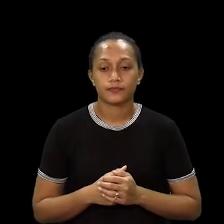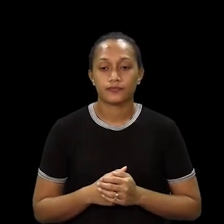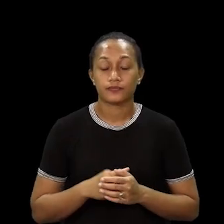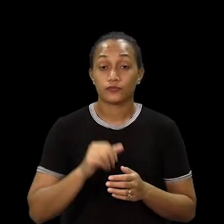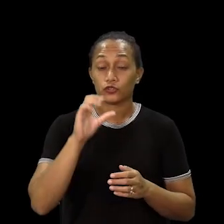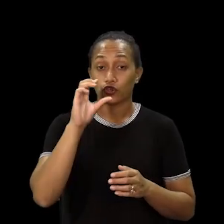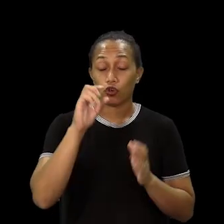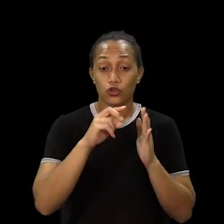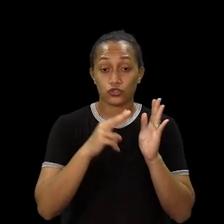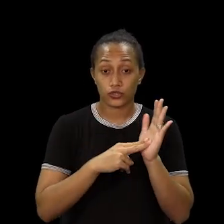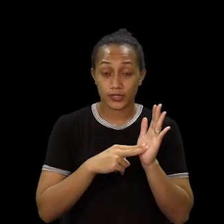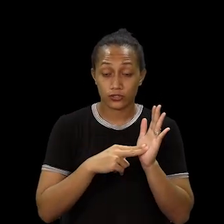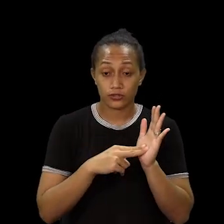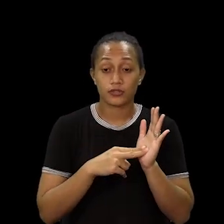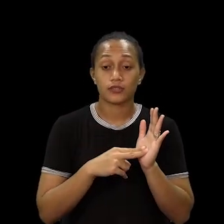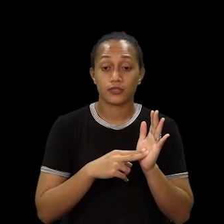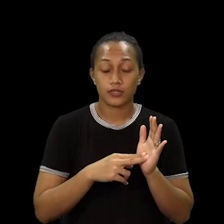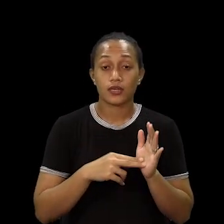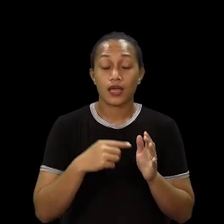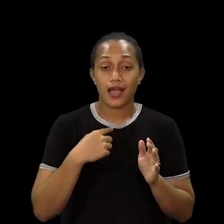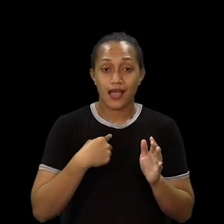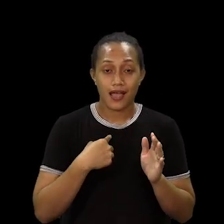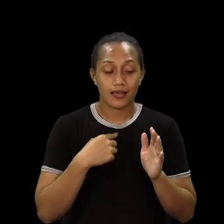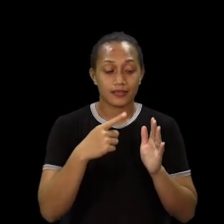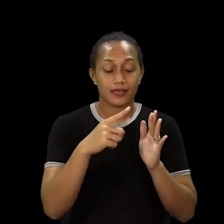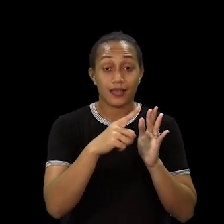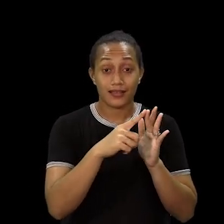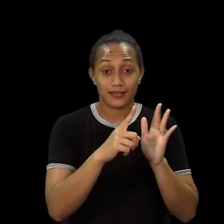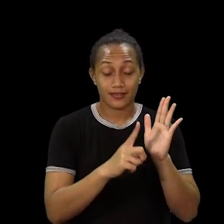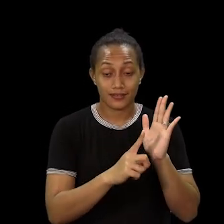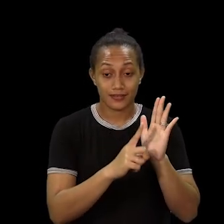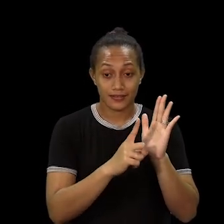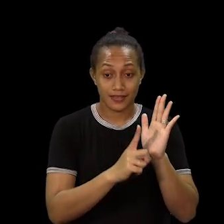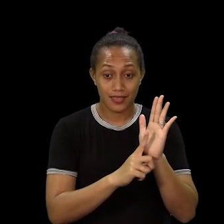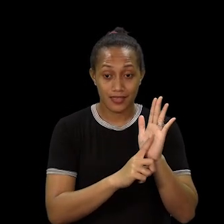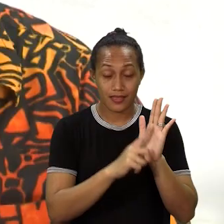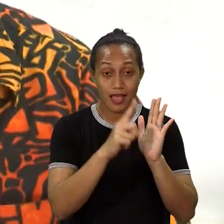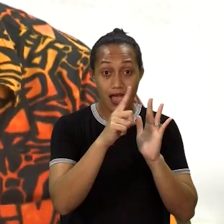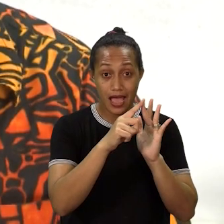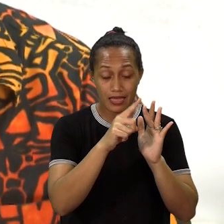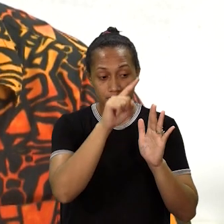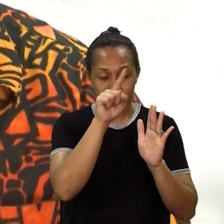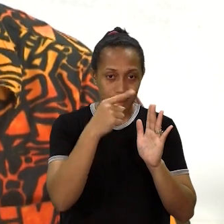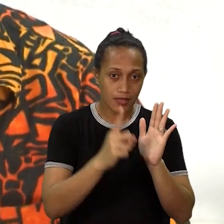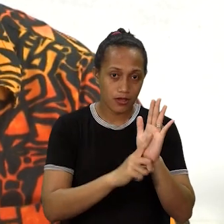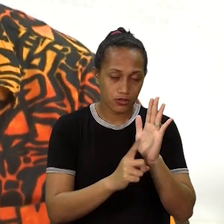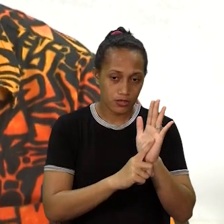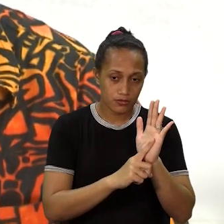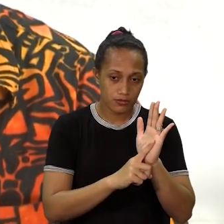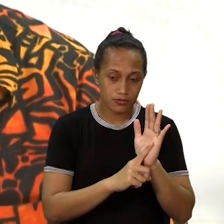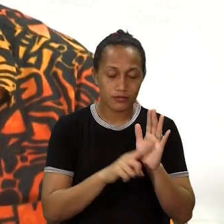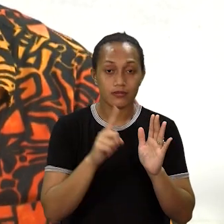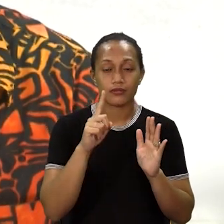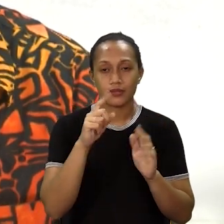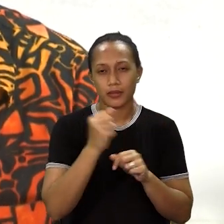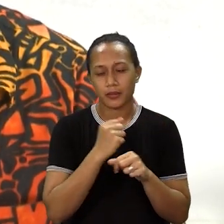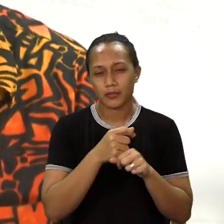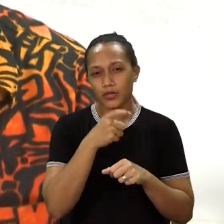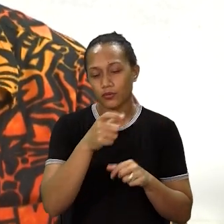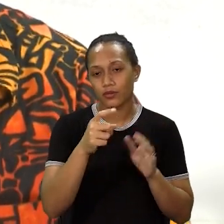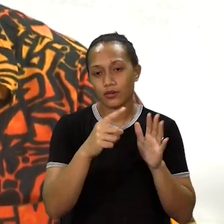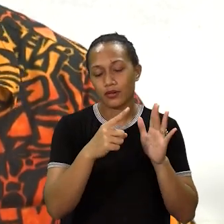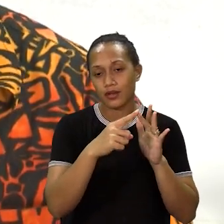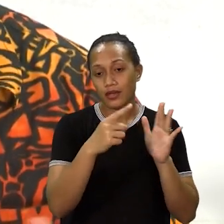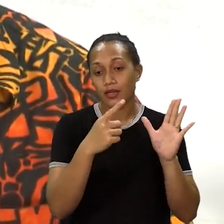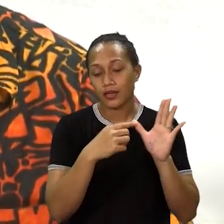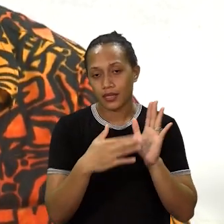get dressed. Contraction form. I'll get dressed. I'll get dressed. I can make the